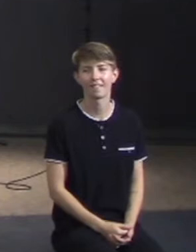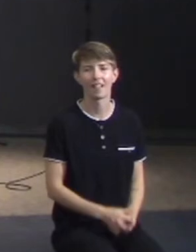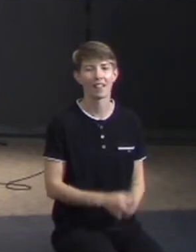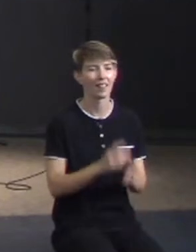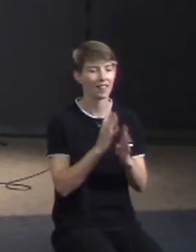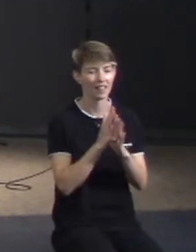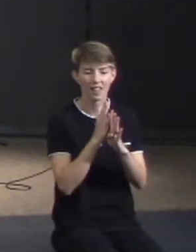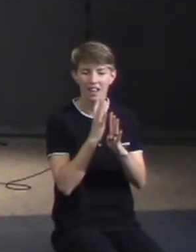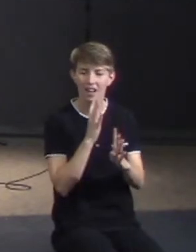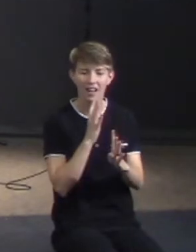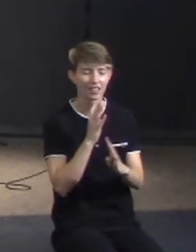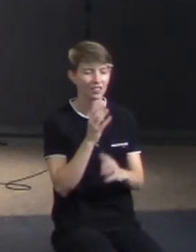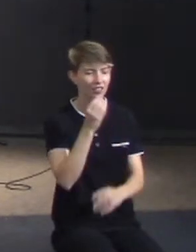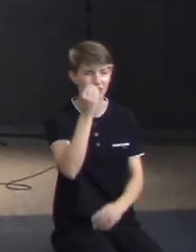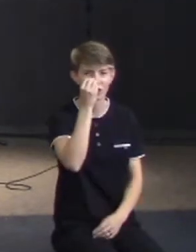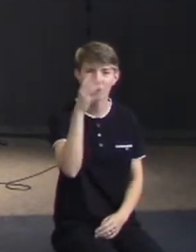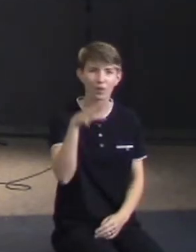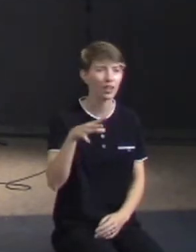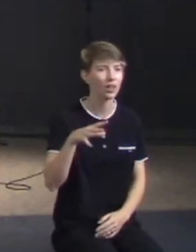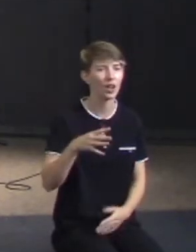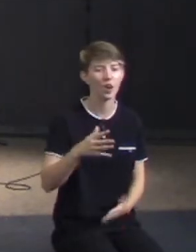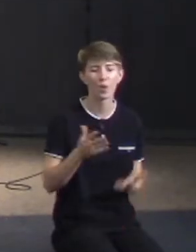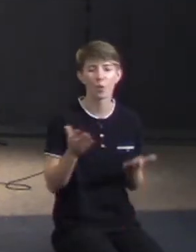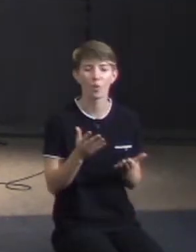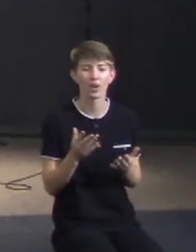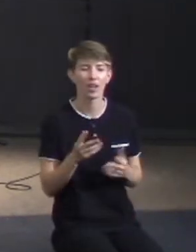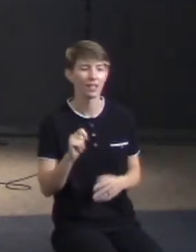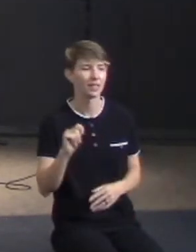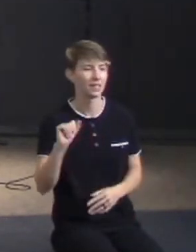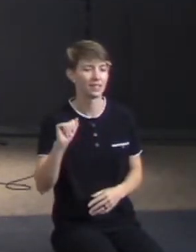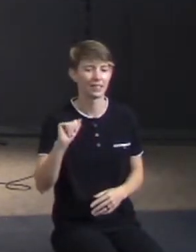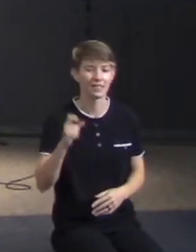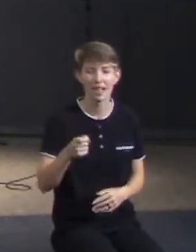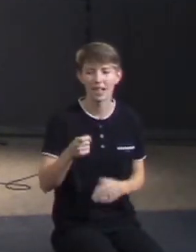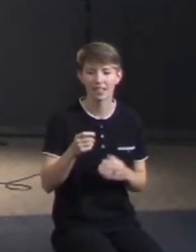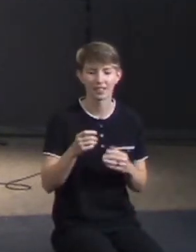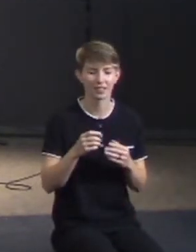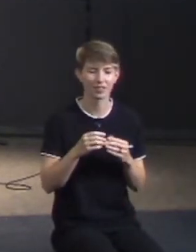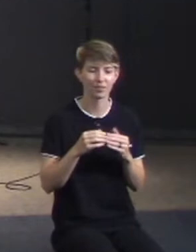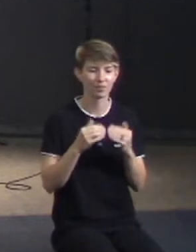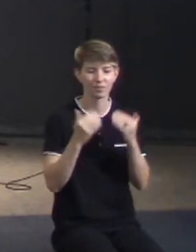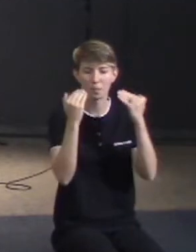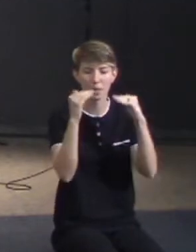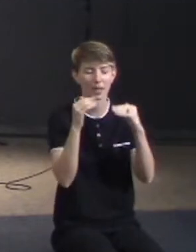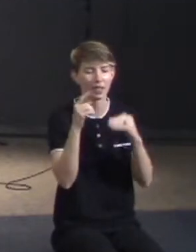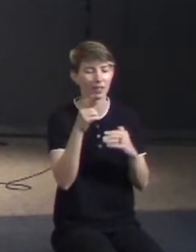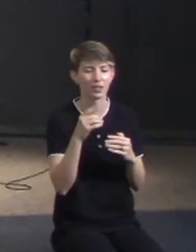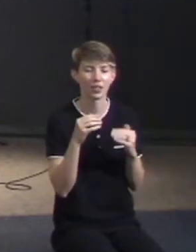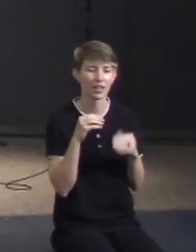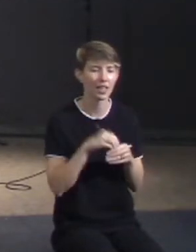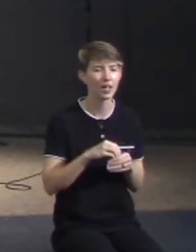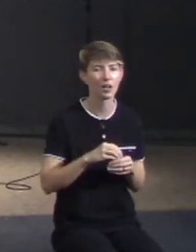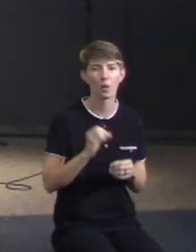Lines don't care what kind of tax bracket you're in or what neighborhood you went to.